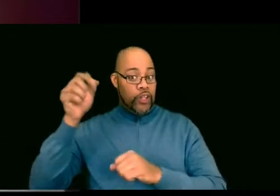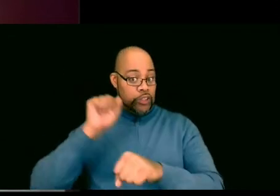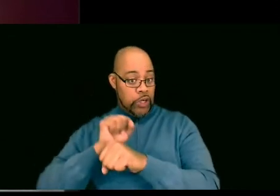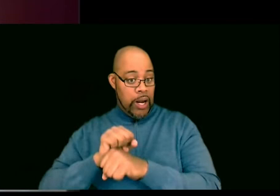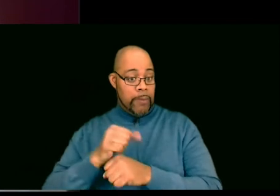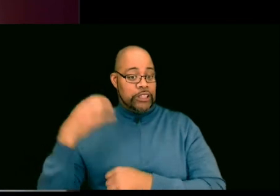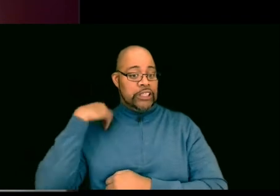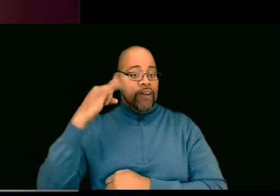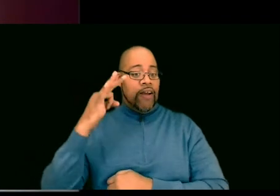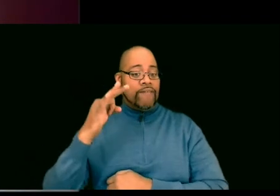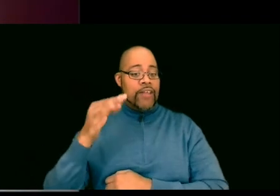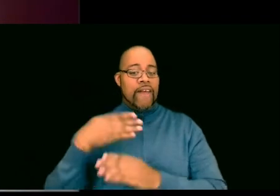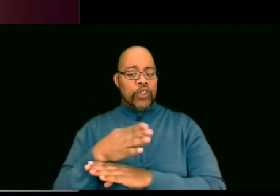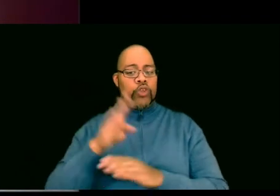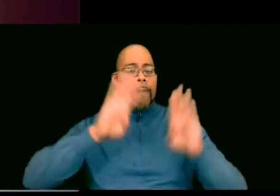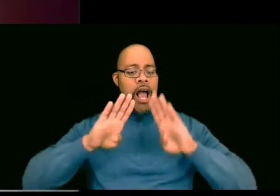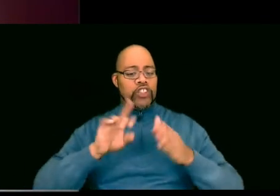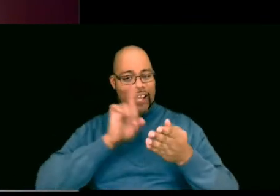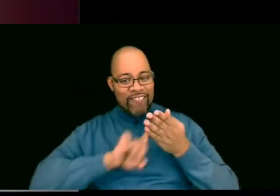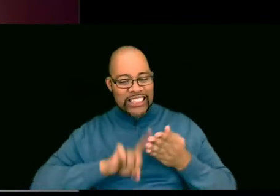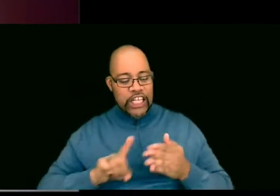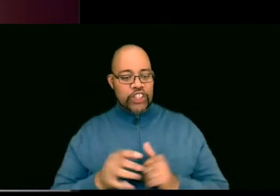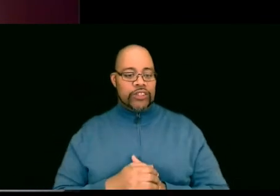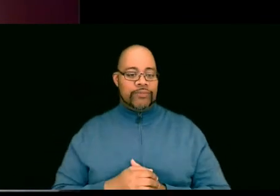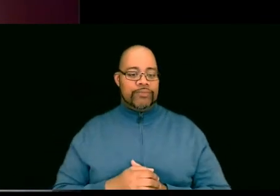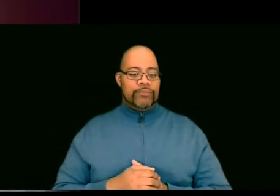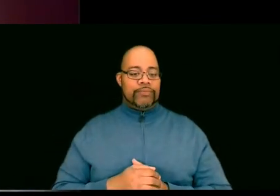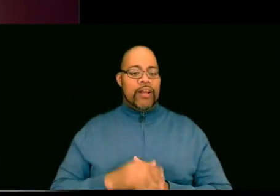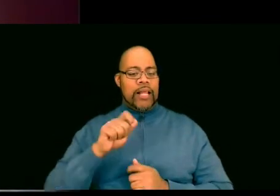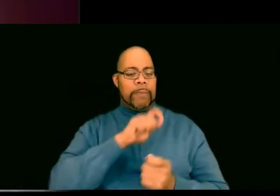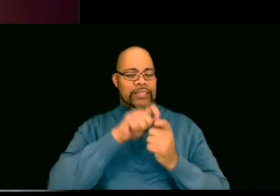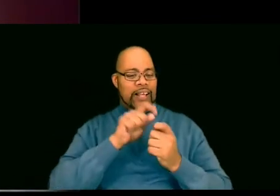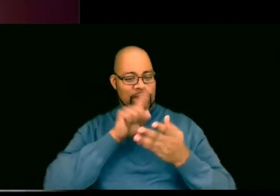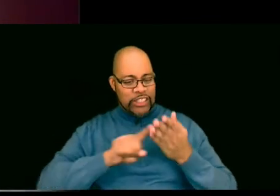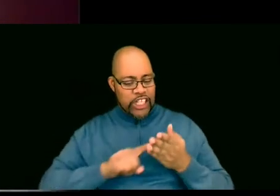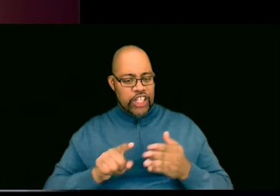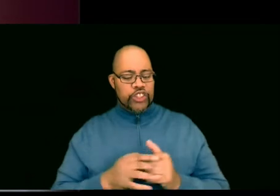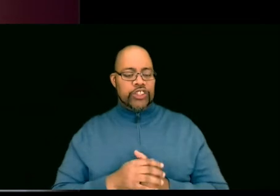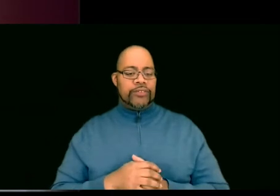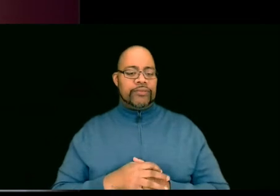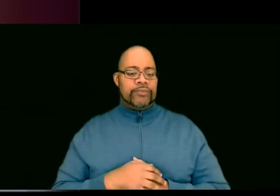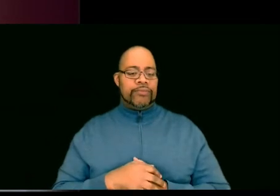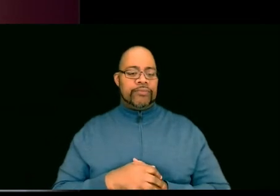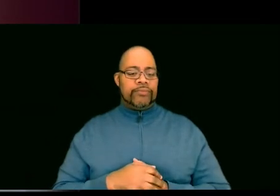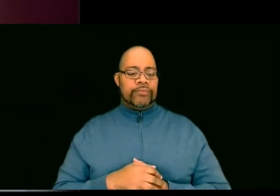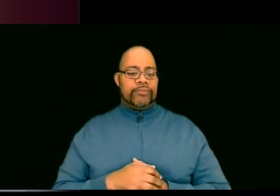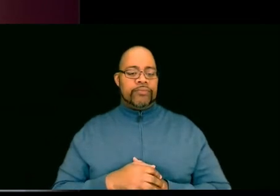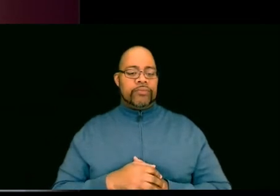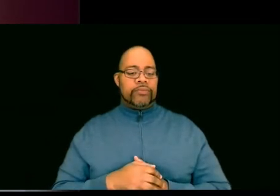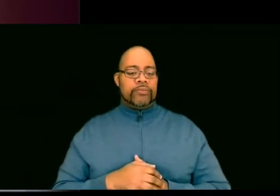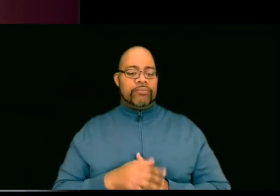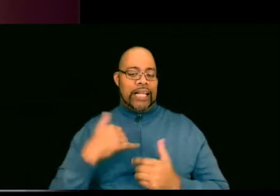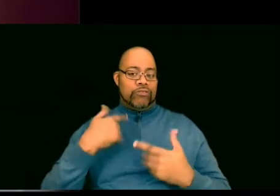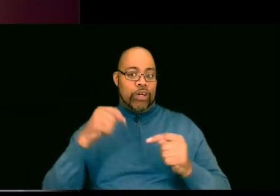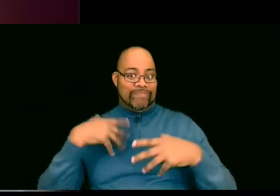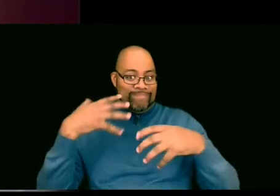title there was Chief of the Fishery Biology Investigation. And that particular investigation, and